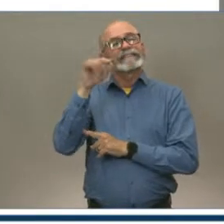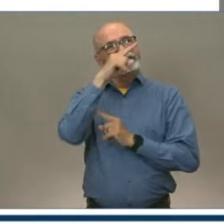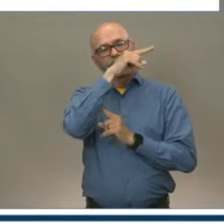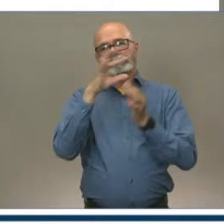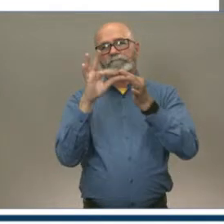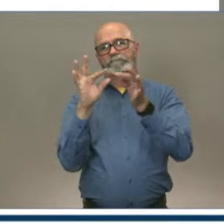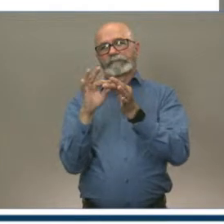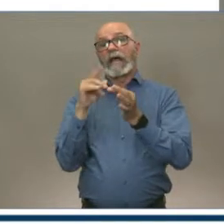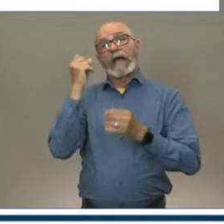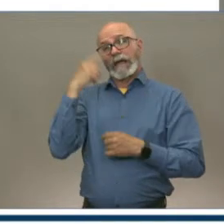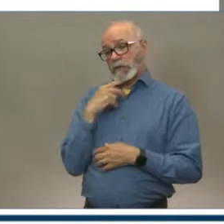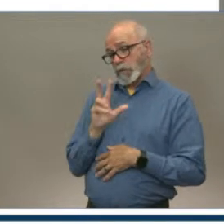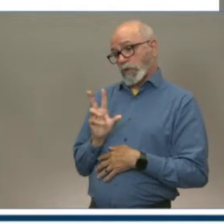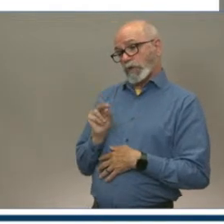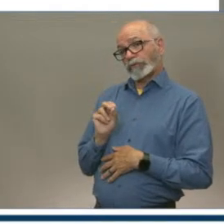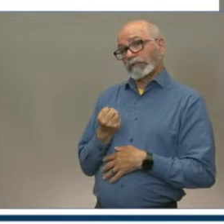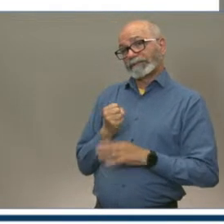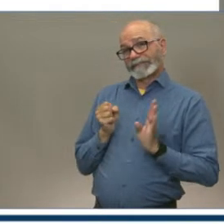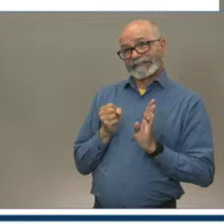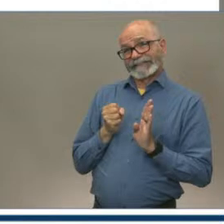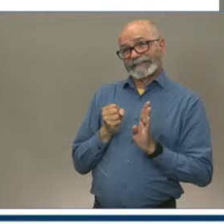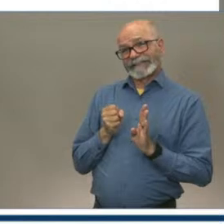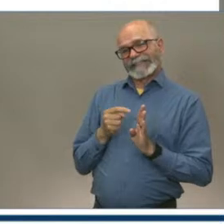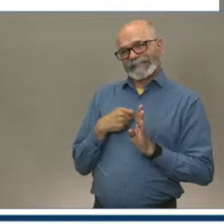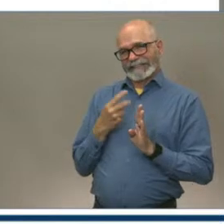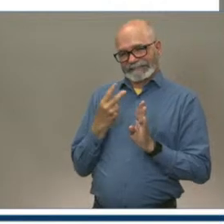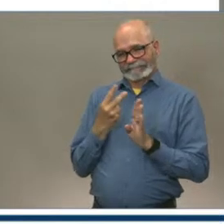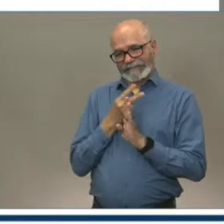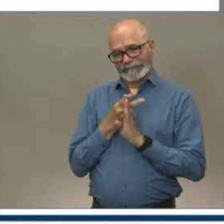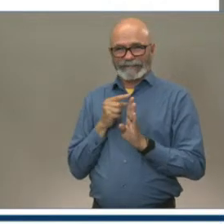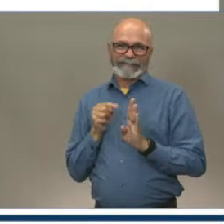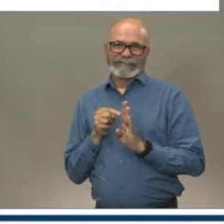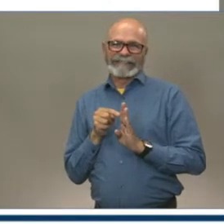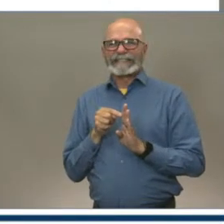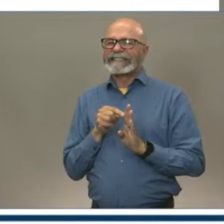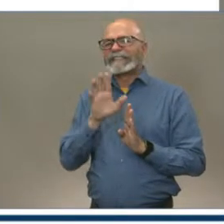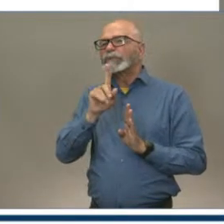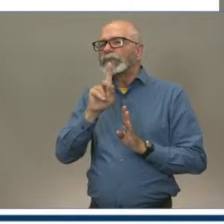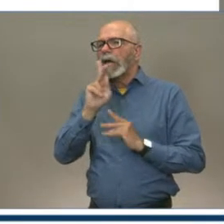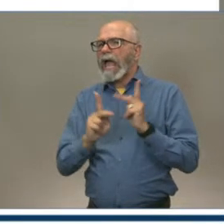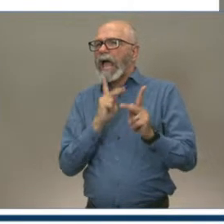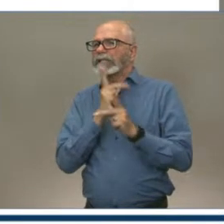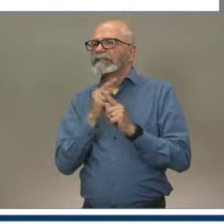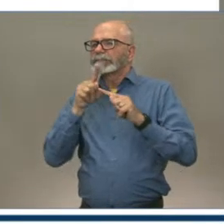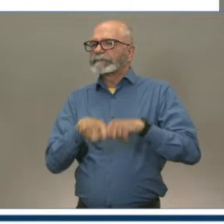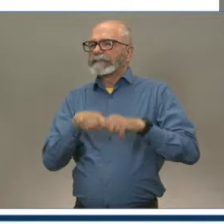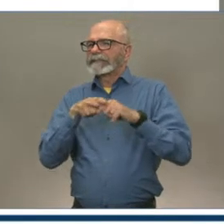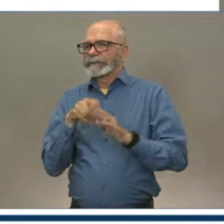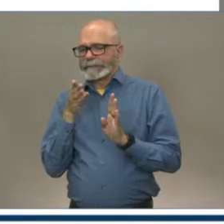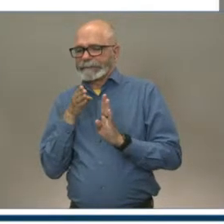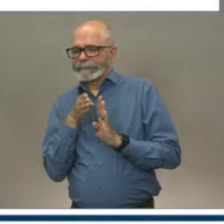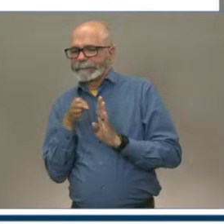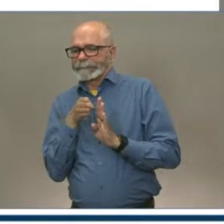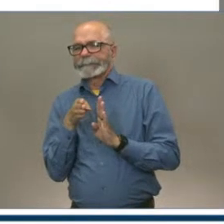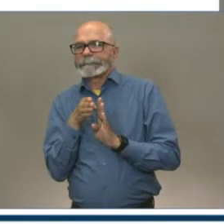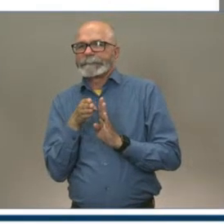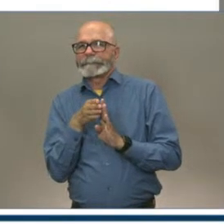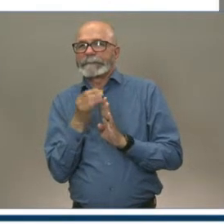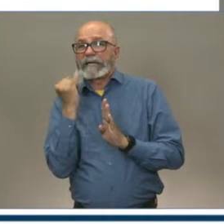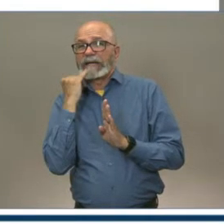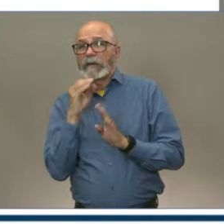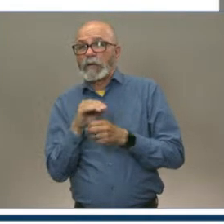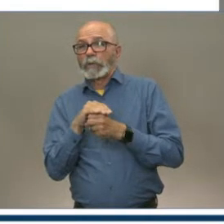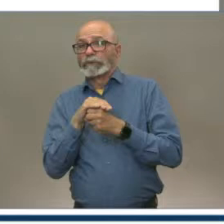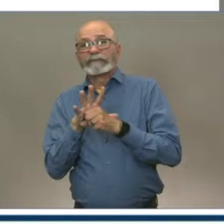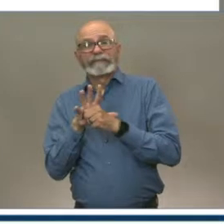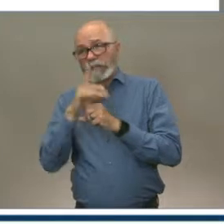you read the full recommendation, that age is based on, as I've said at previous briefings, is based on the epidemiologic picture within